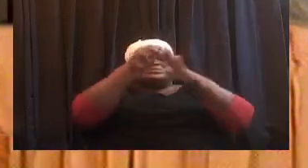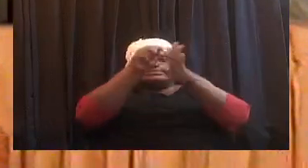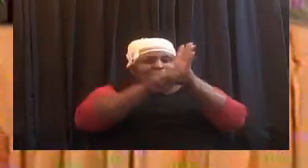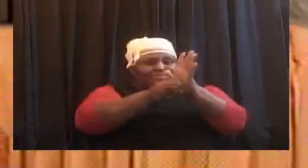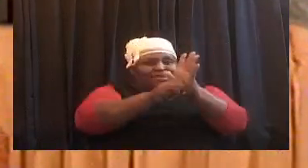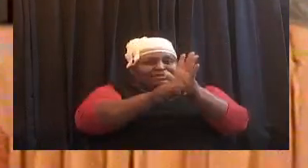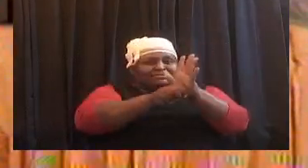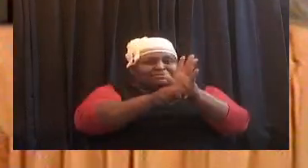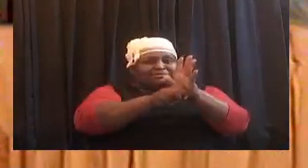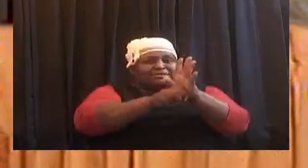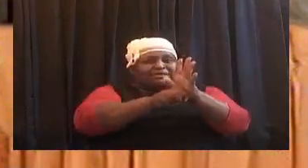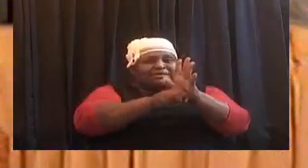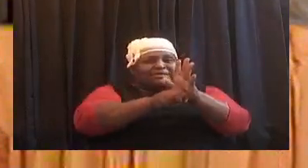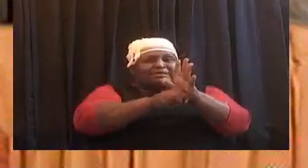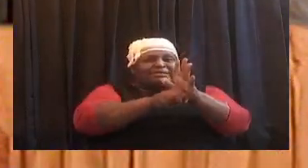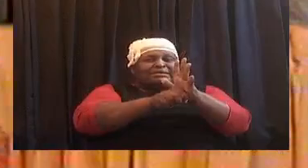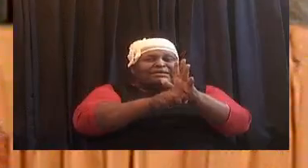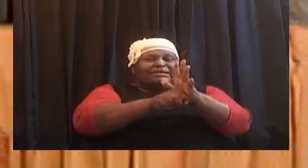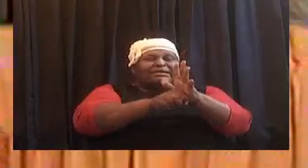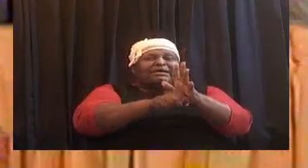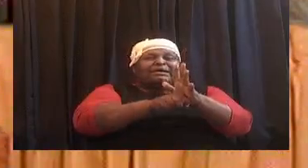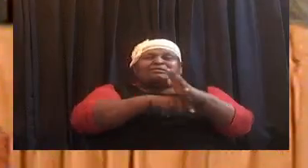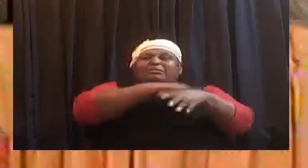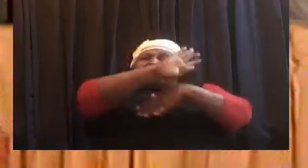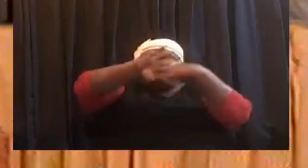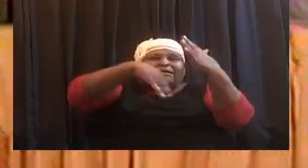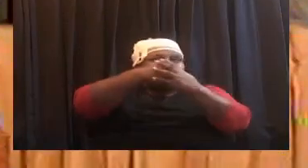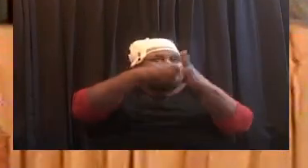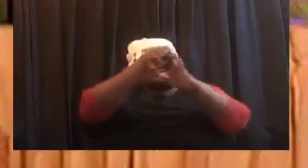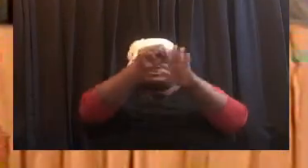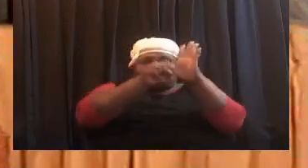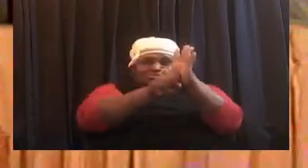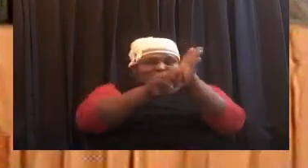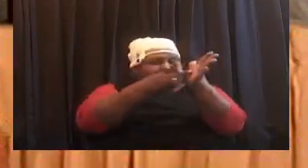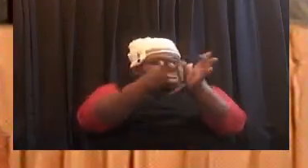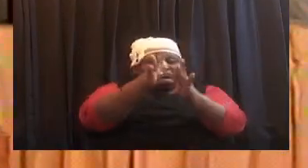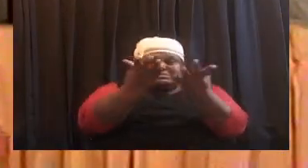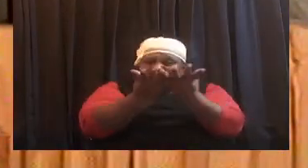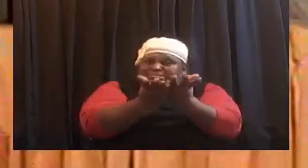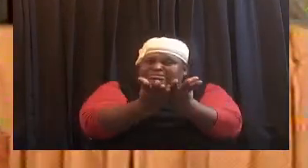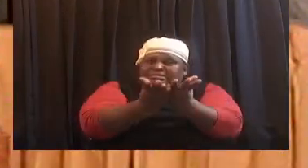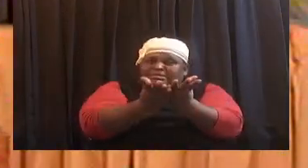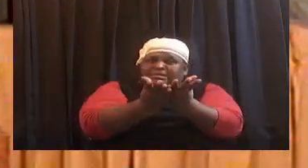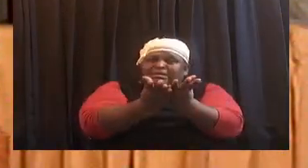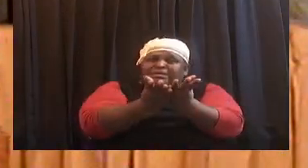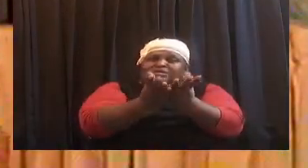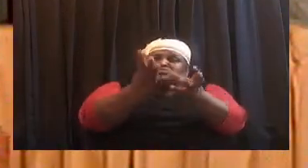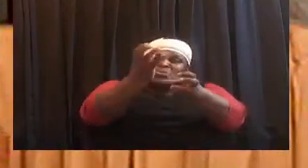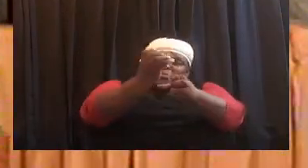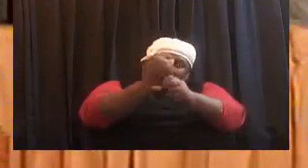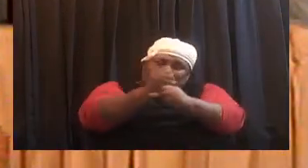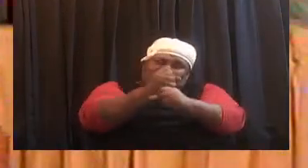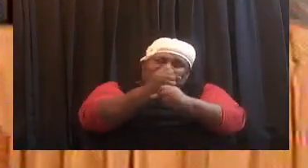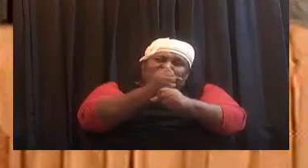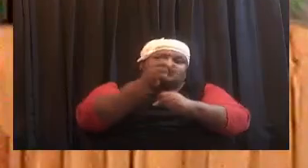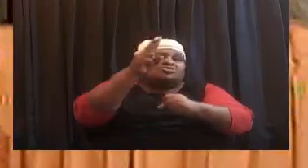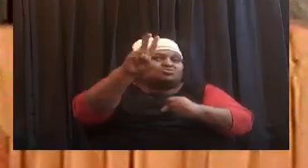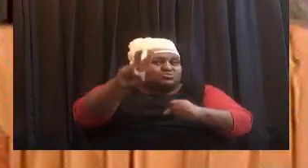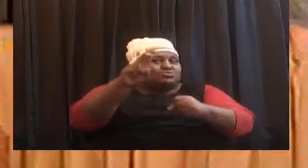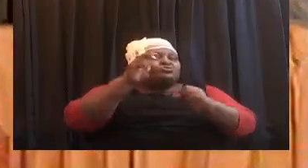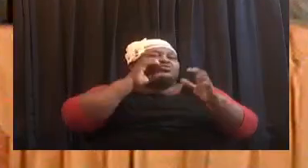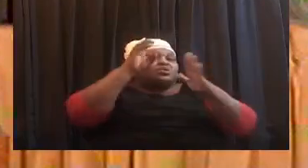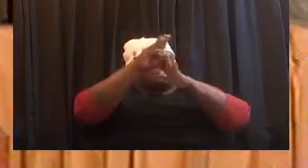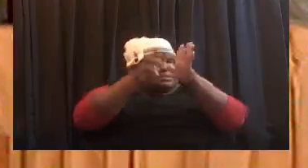and by extension, the entire scripture, the Bible, is hanged on these two